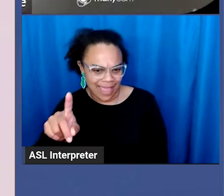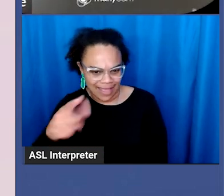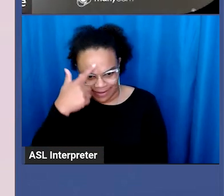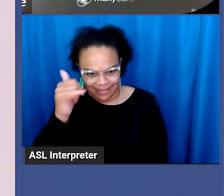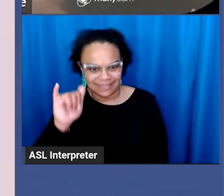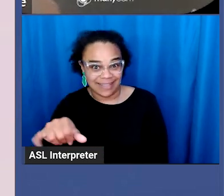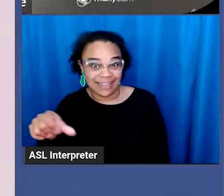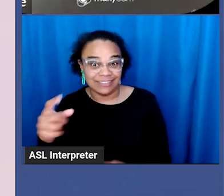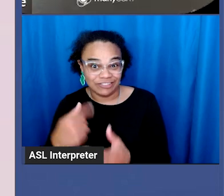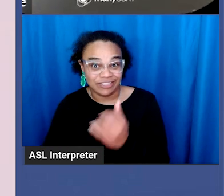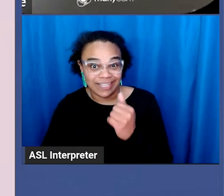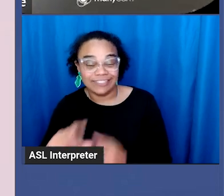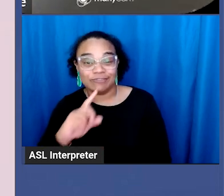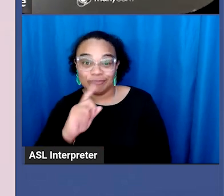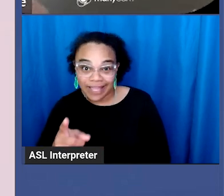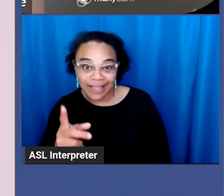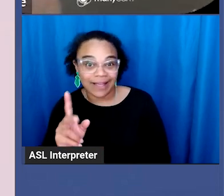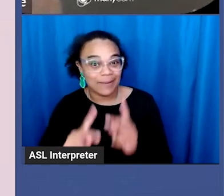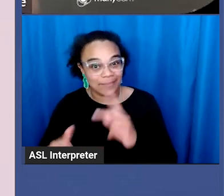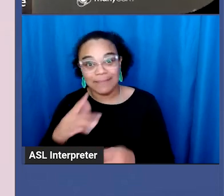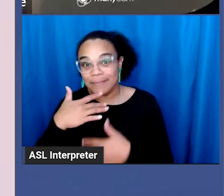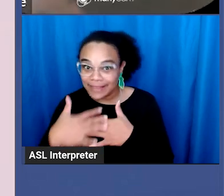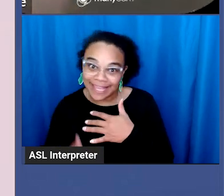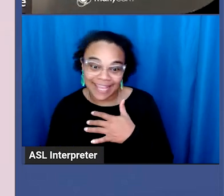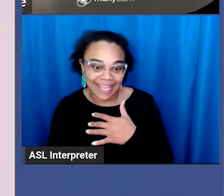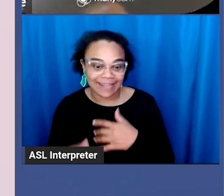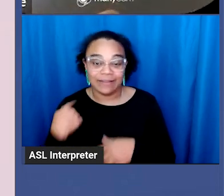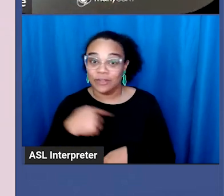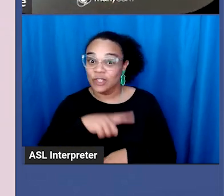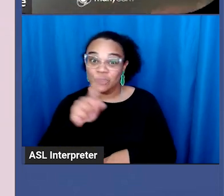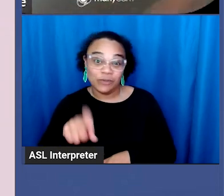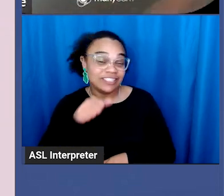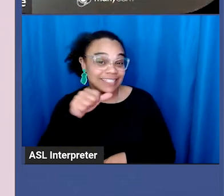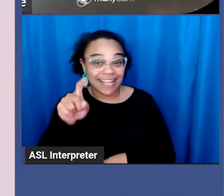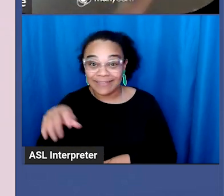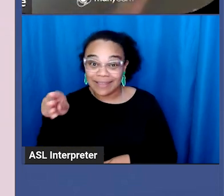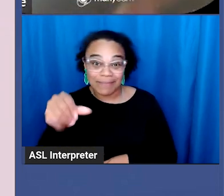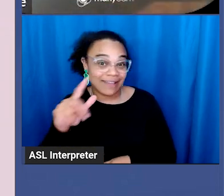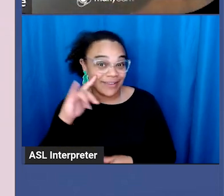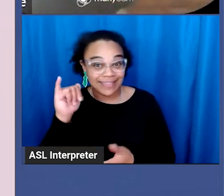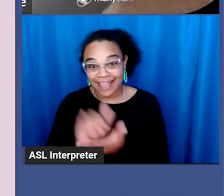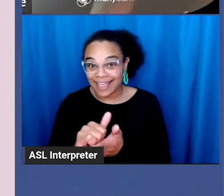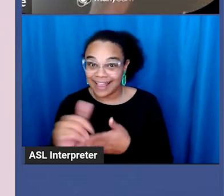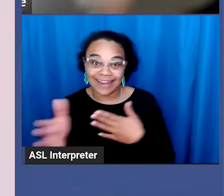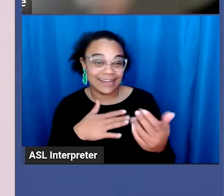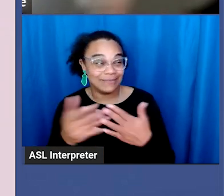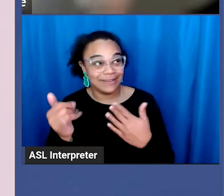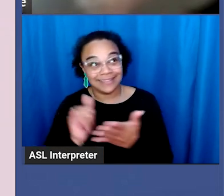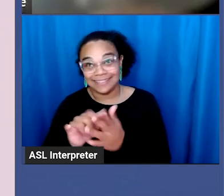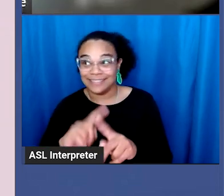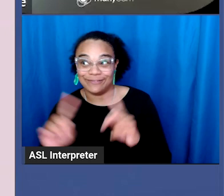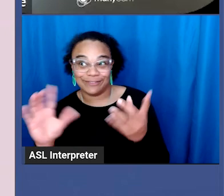real. People bleed, and we should not have to pay for it anyways. That's a whole nother